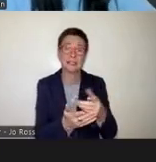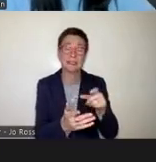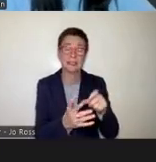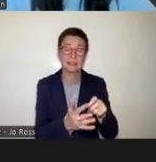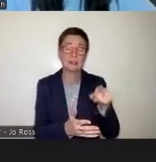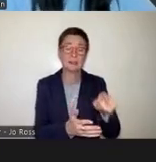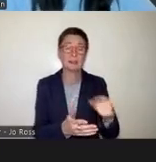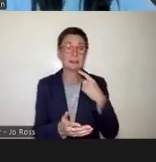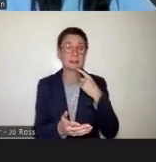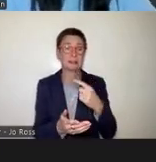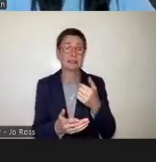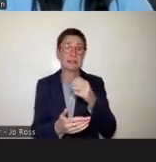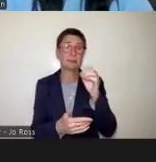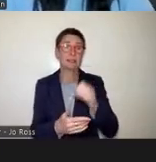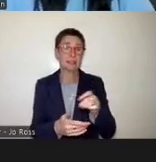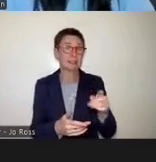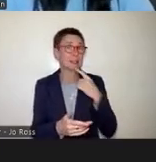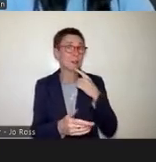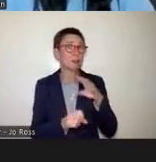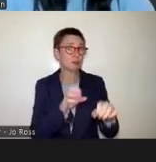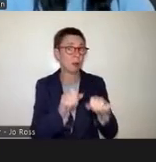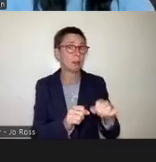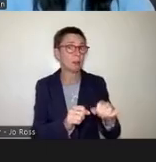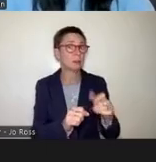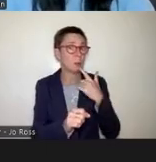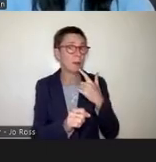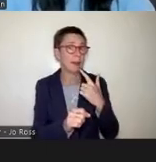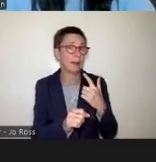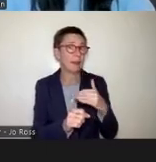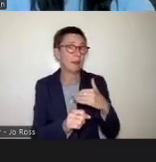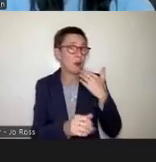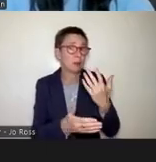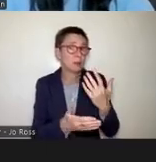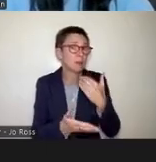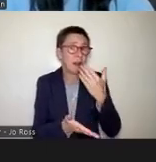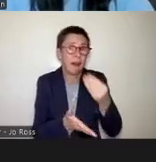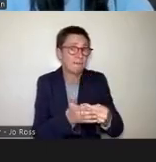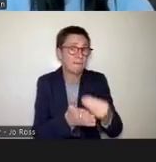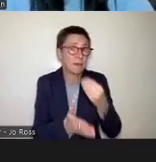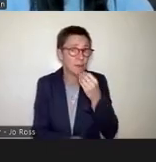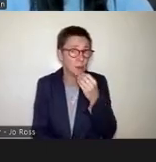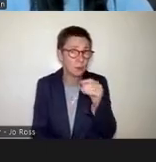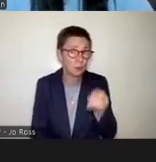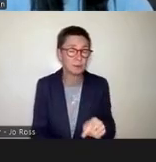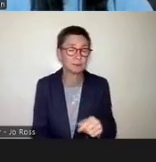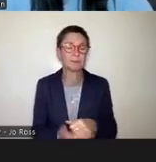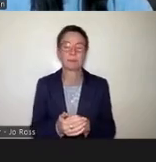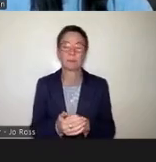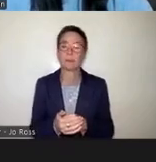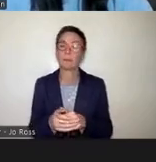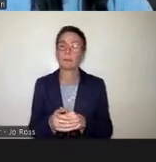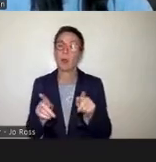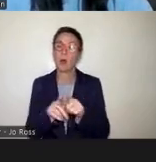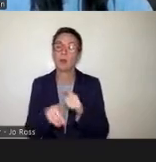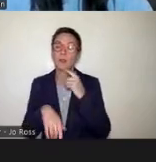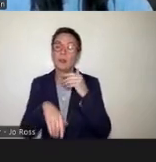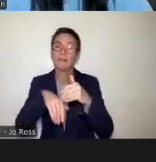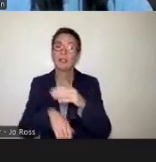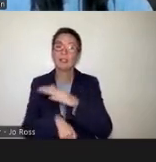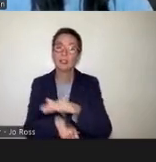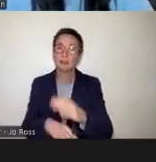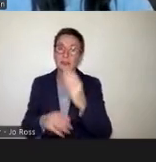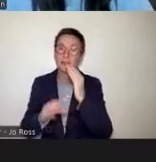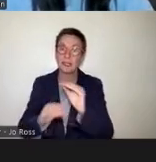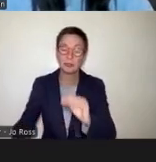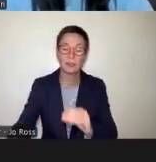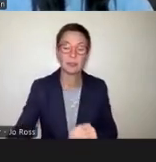or saying that they were struggling with food insecurity. There's also consequences to children's education. So kind